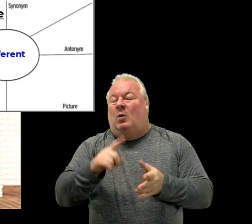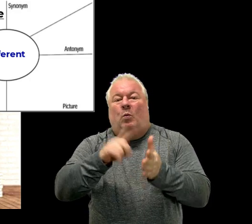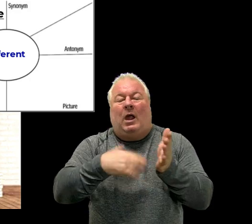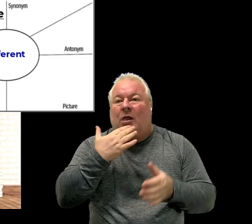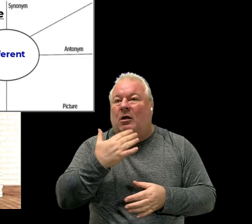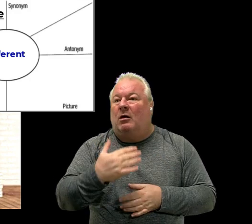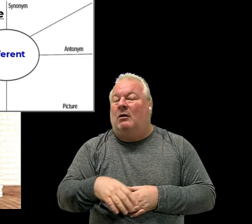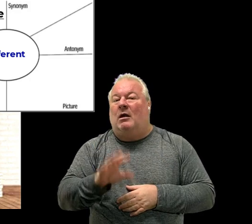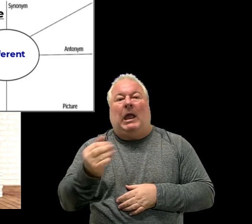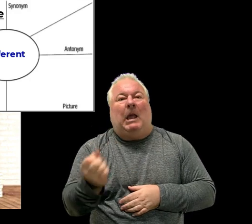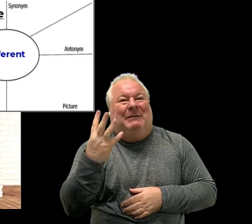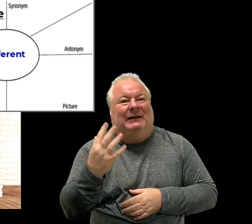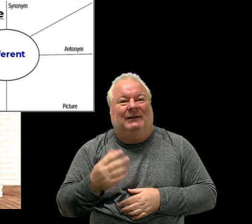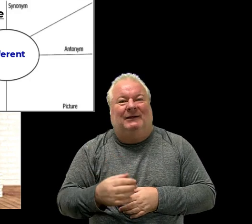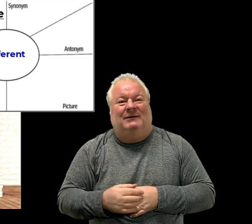or how many.